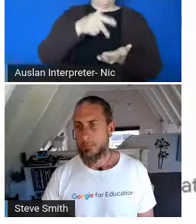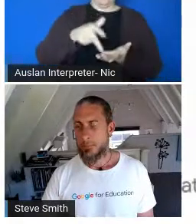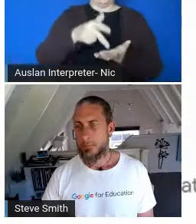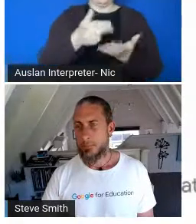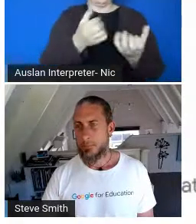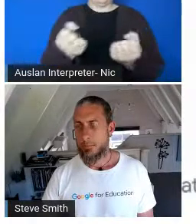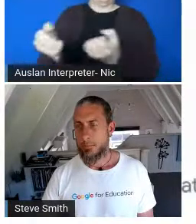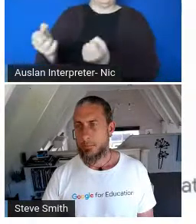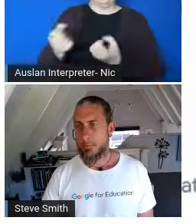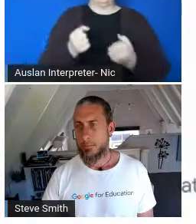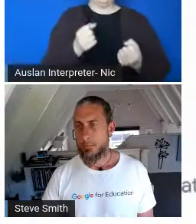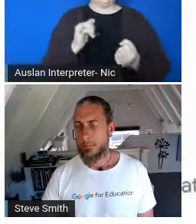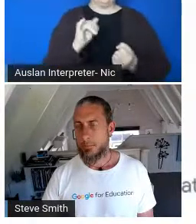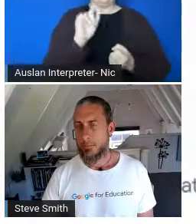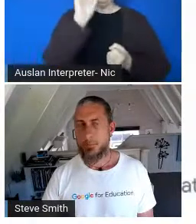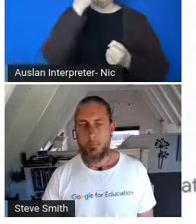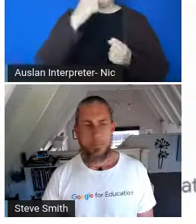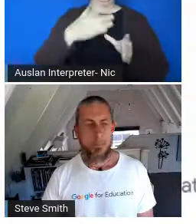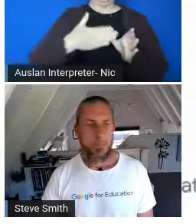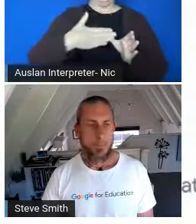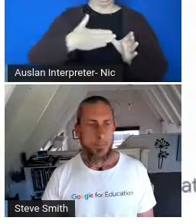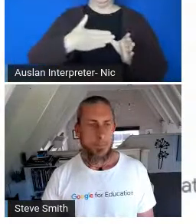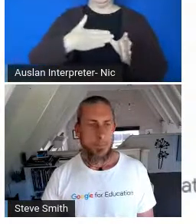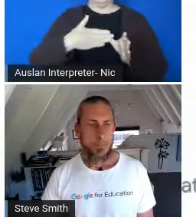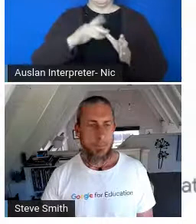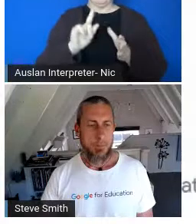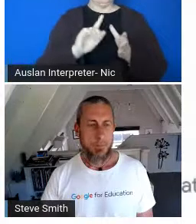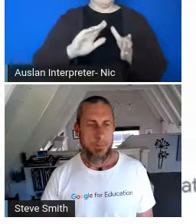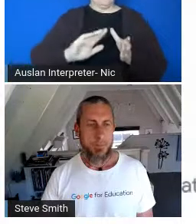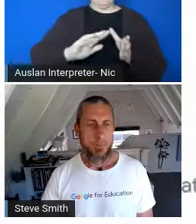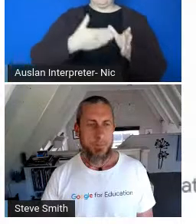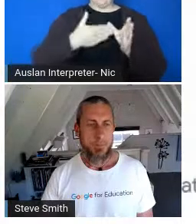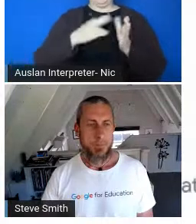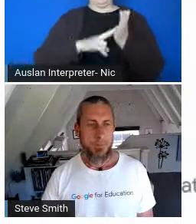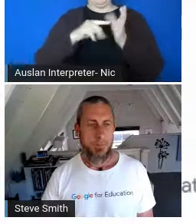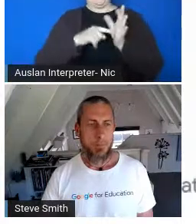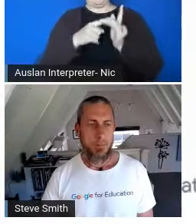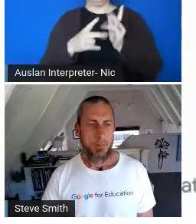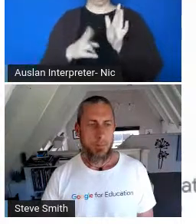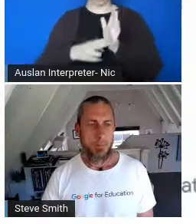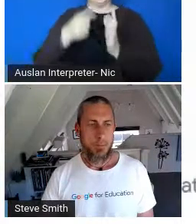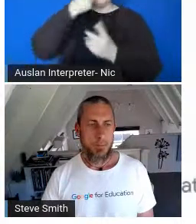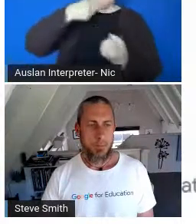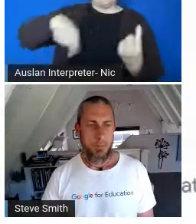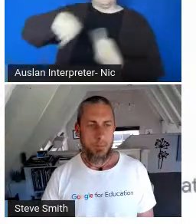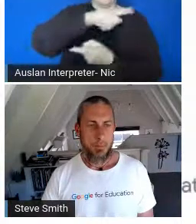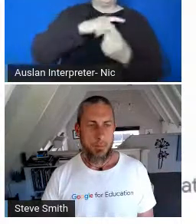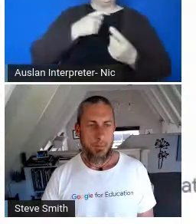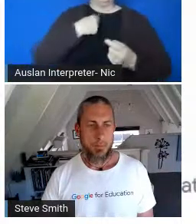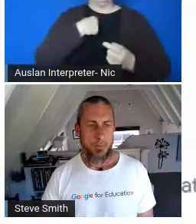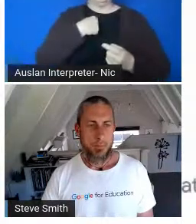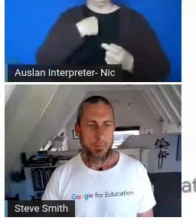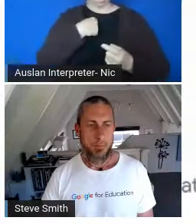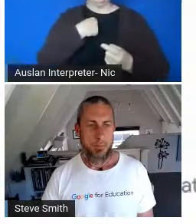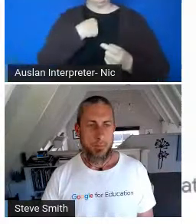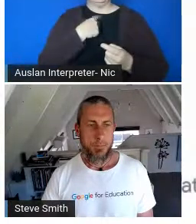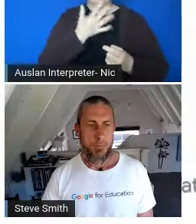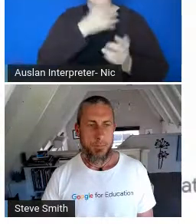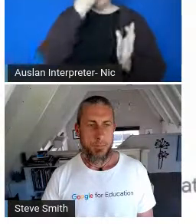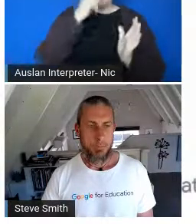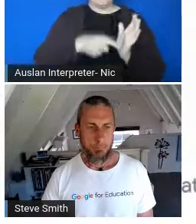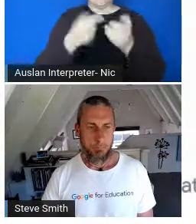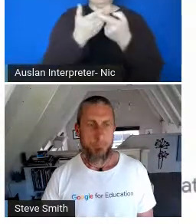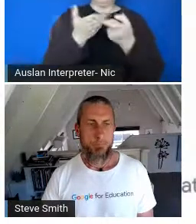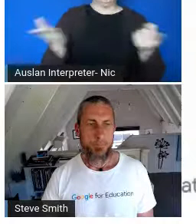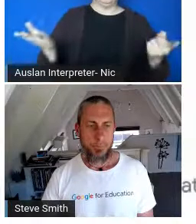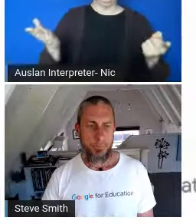First Nations people around the world joining us today, because it's really, really important that we get more voices in STEM, from